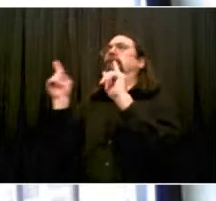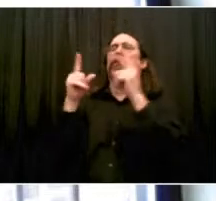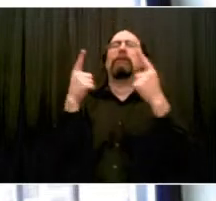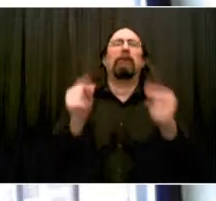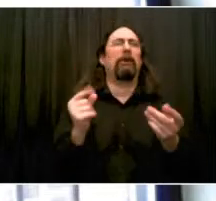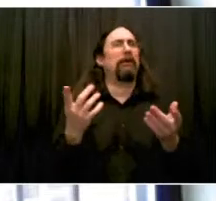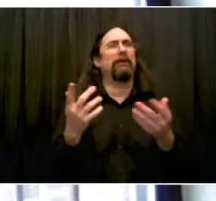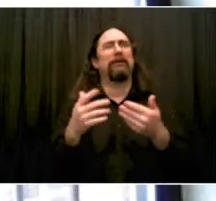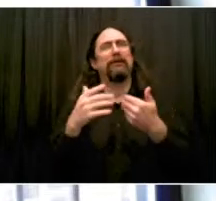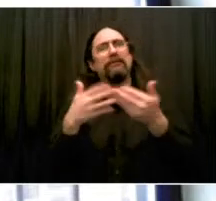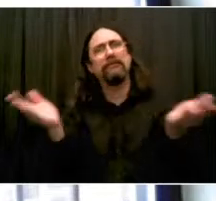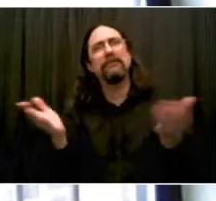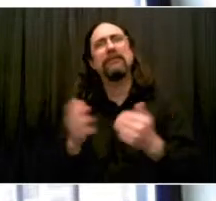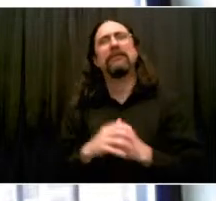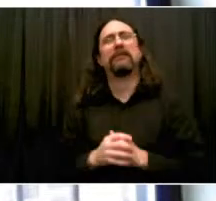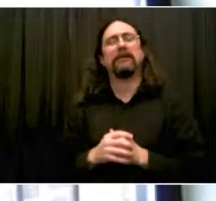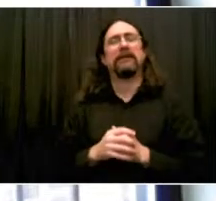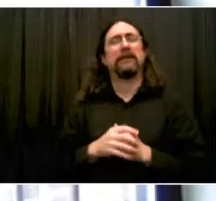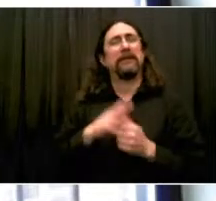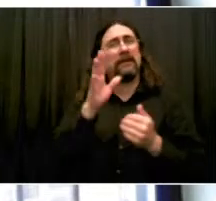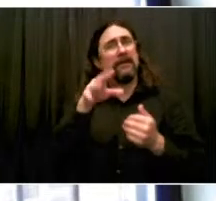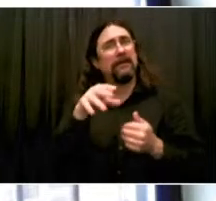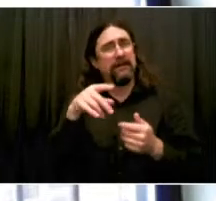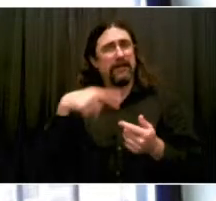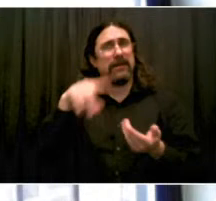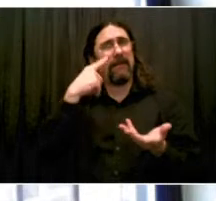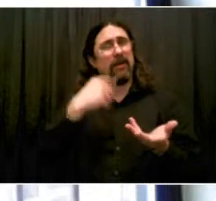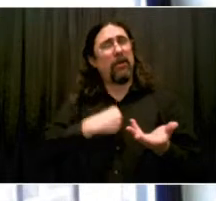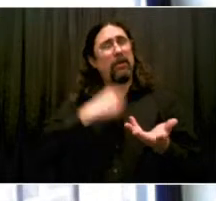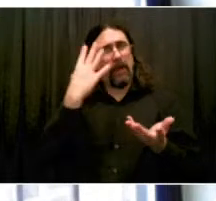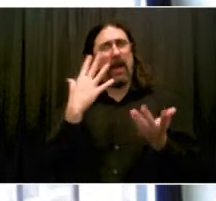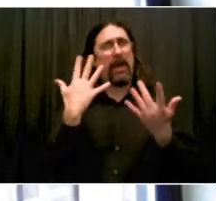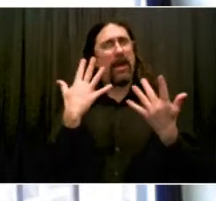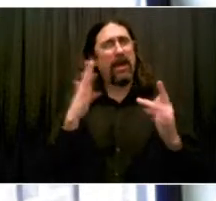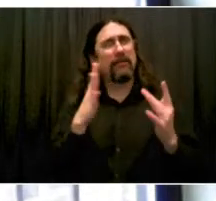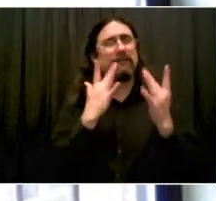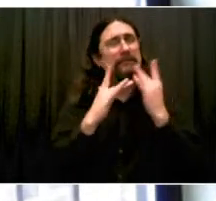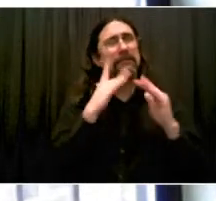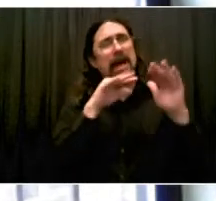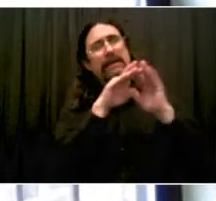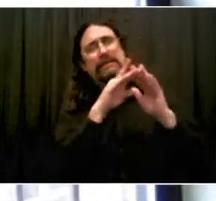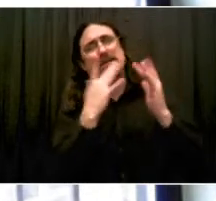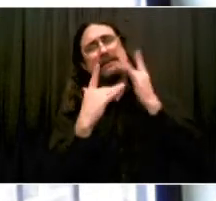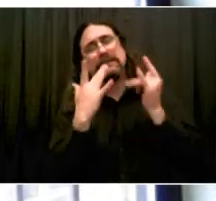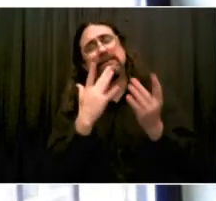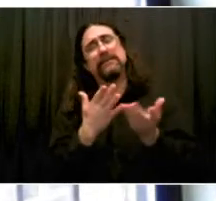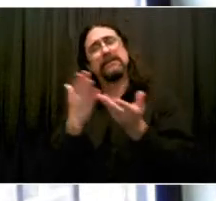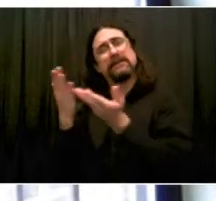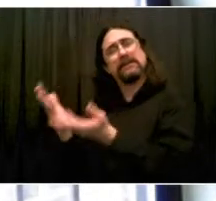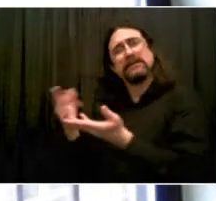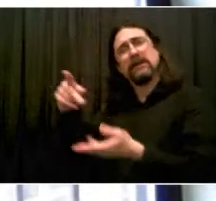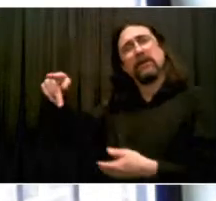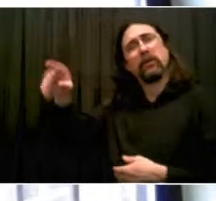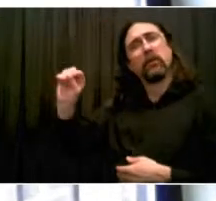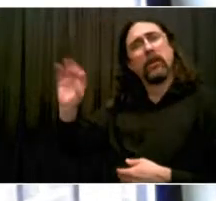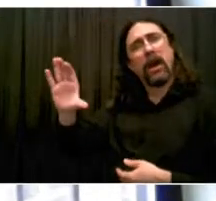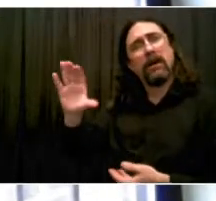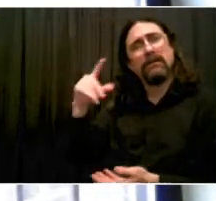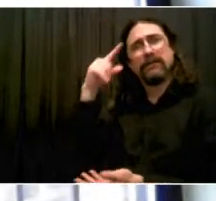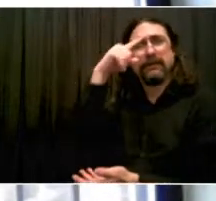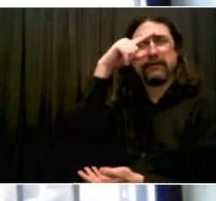she allowed us a platform that gave us permission to, for the first time, have a conversation about mental